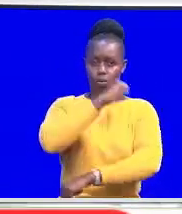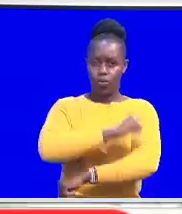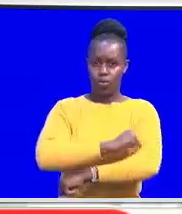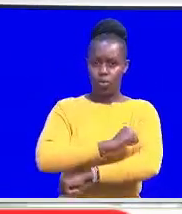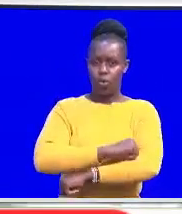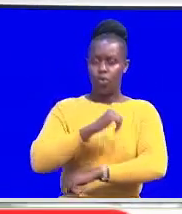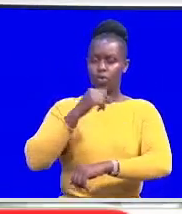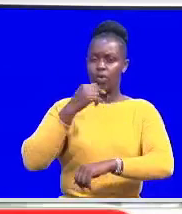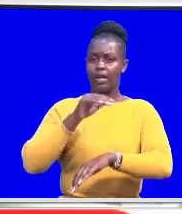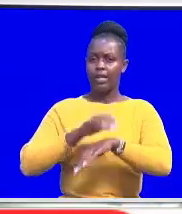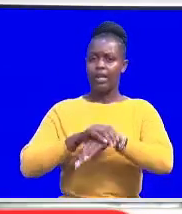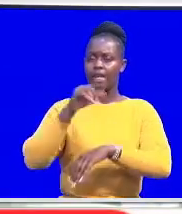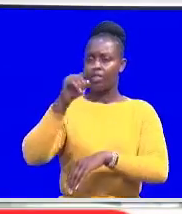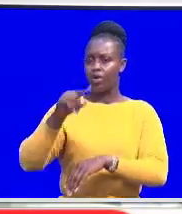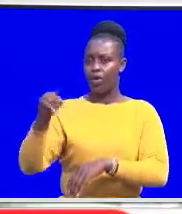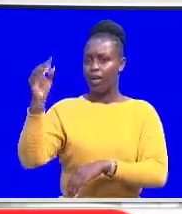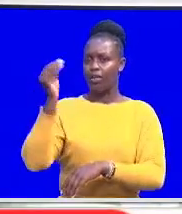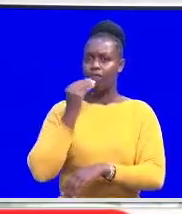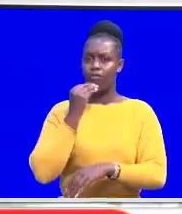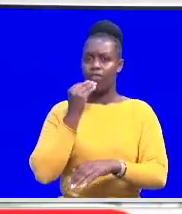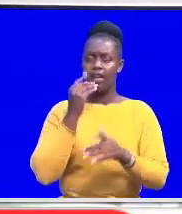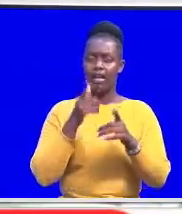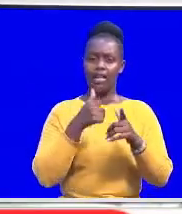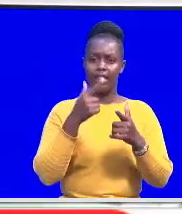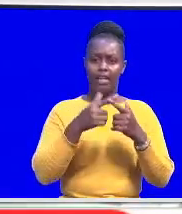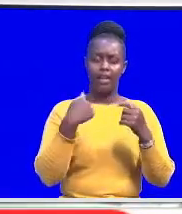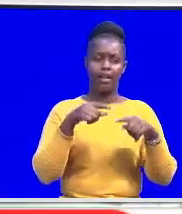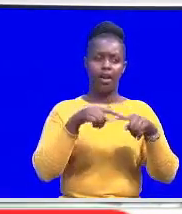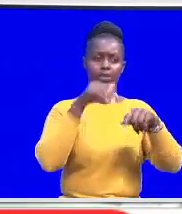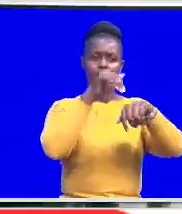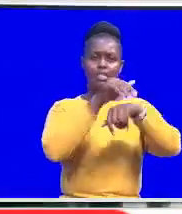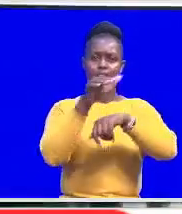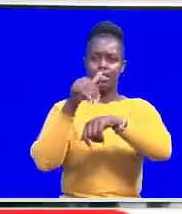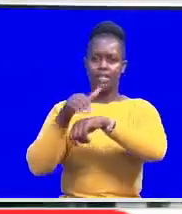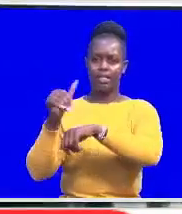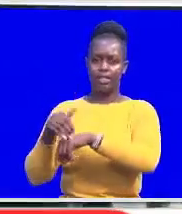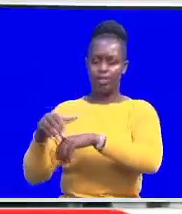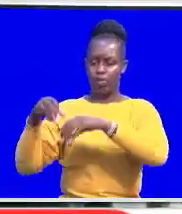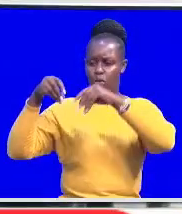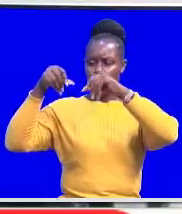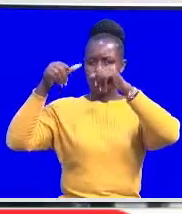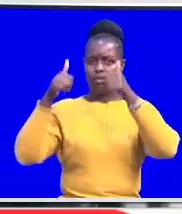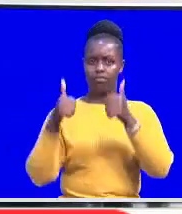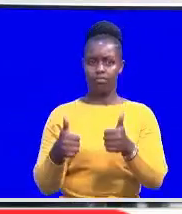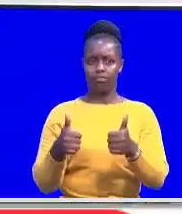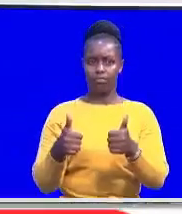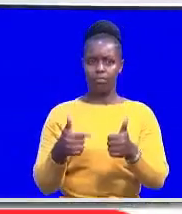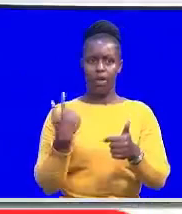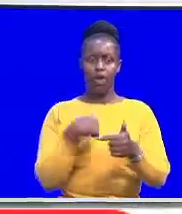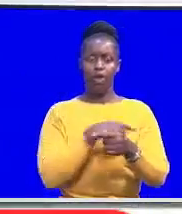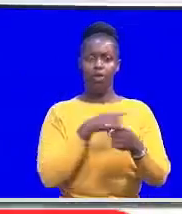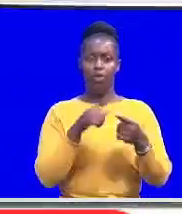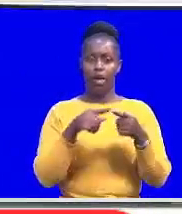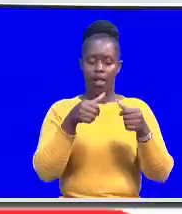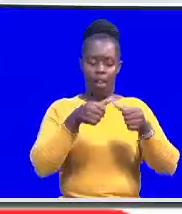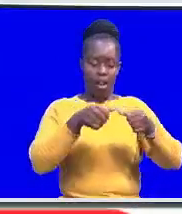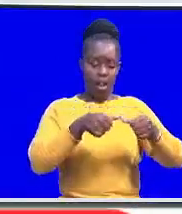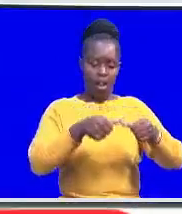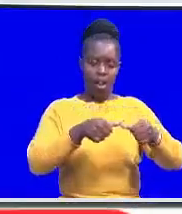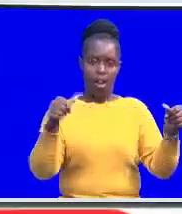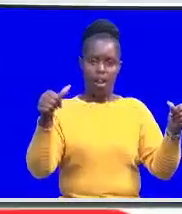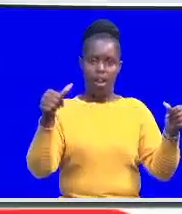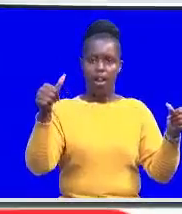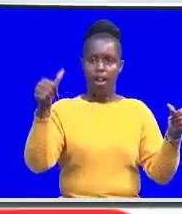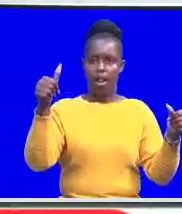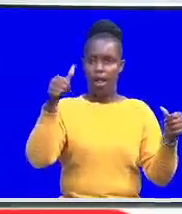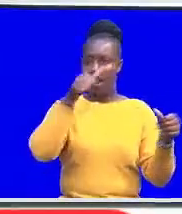quantities of food and that the food that is delivered in those schools is of good quality. Tuna label, as in,